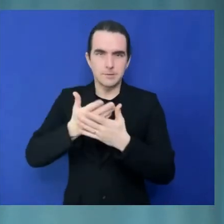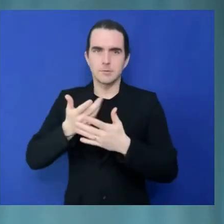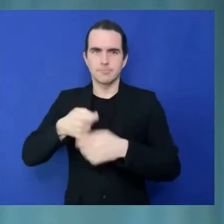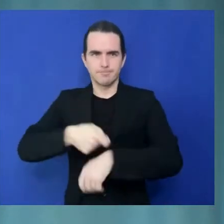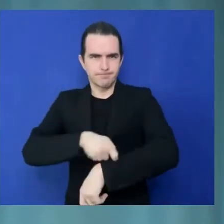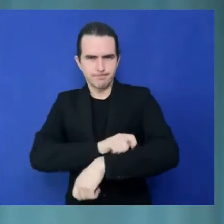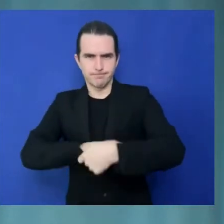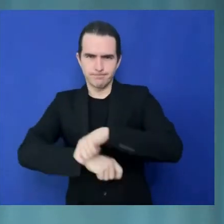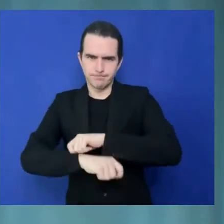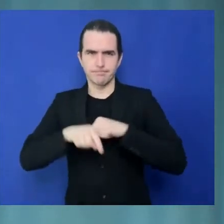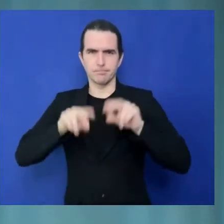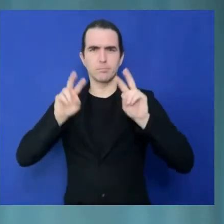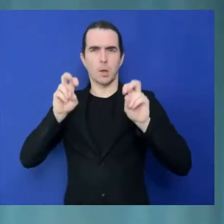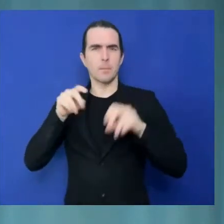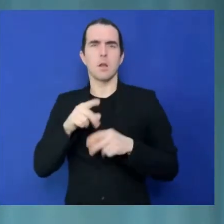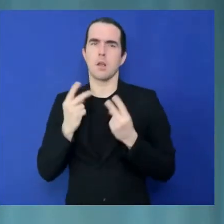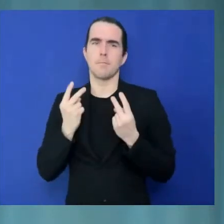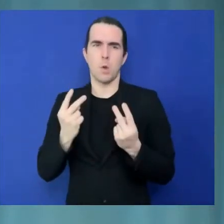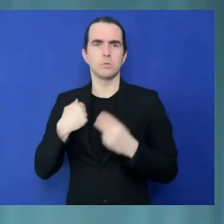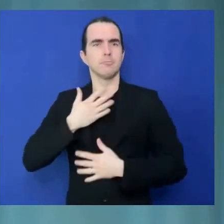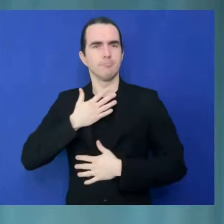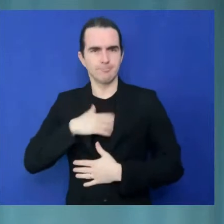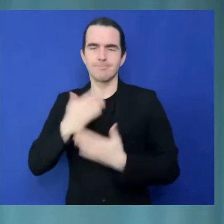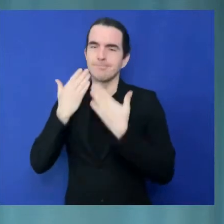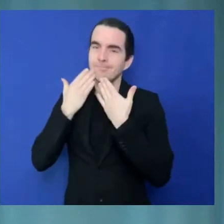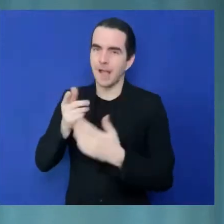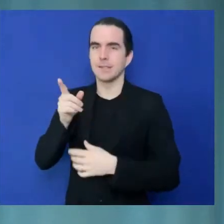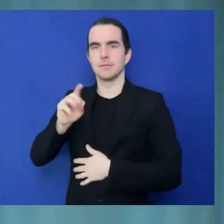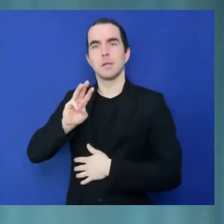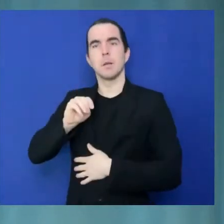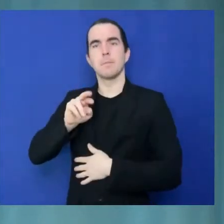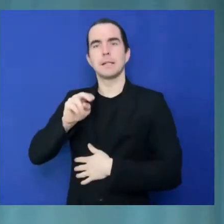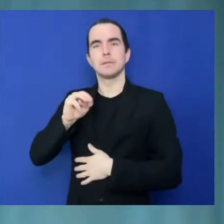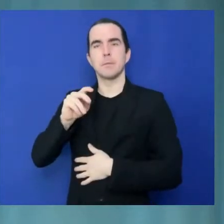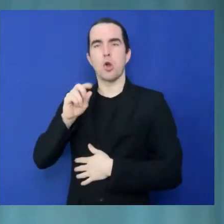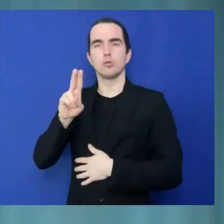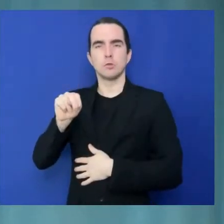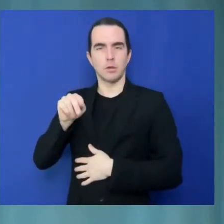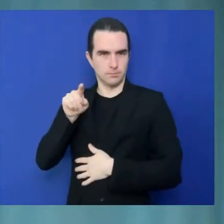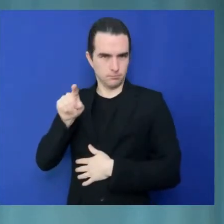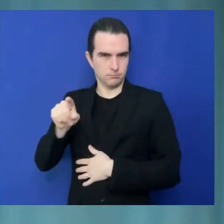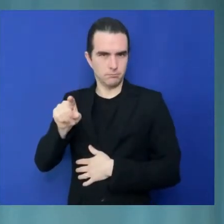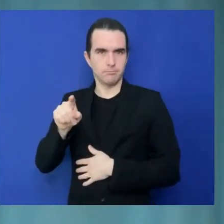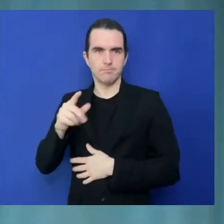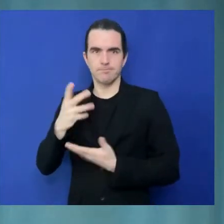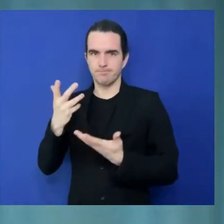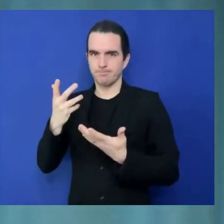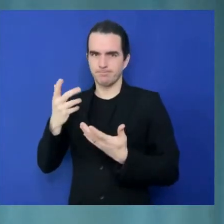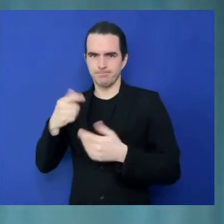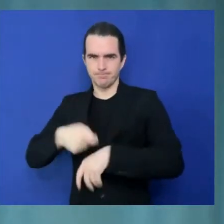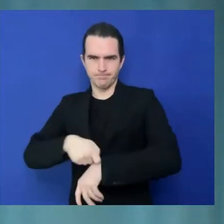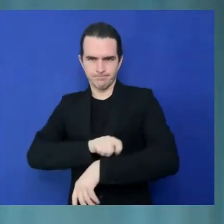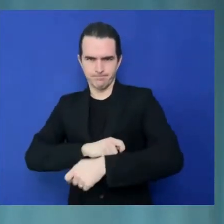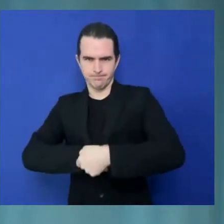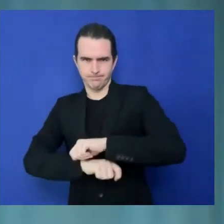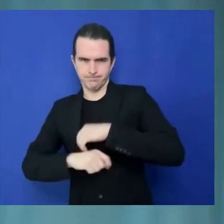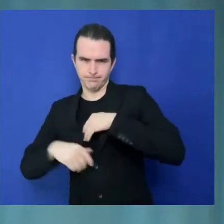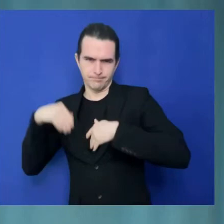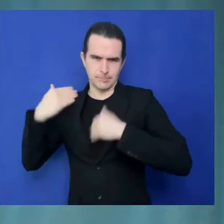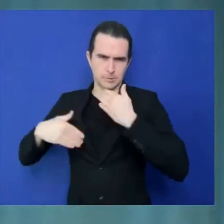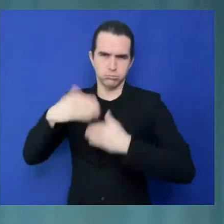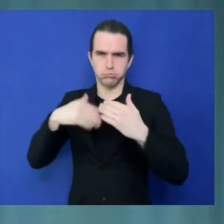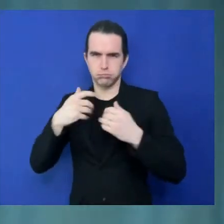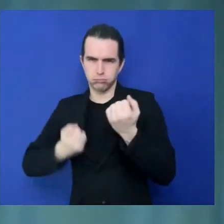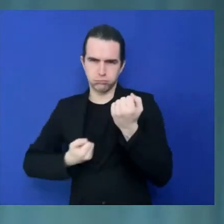to our committed moderator, Caroline Casey, for lighting up these conferences with her energy and sincere